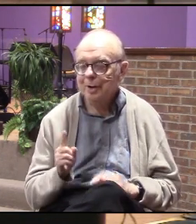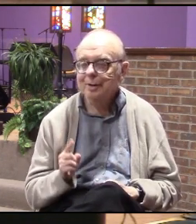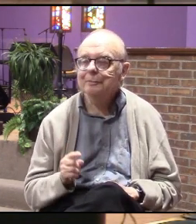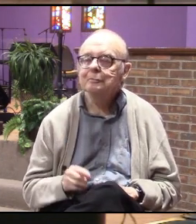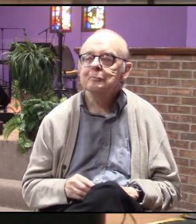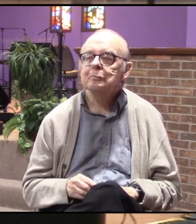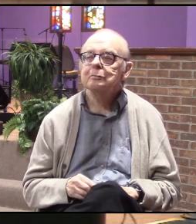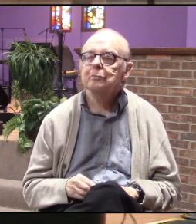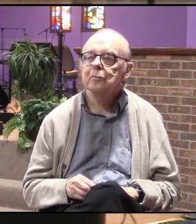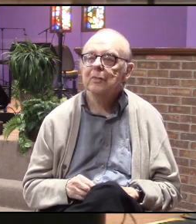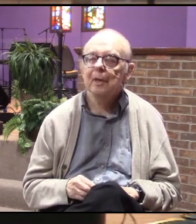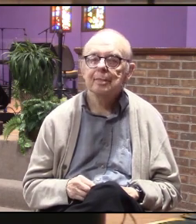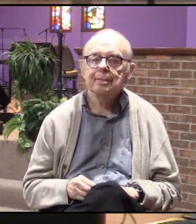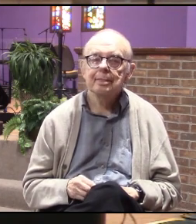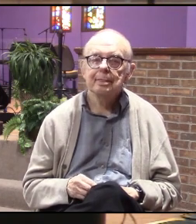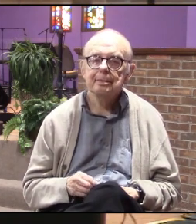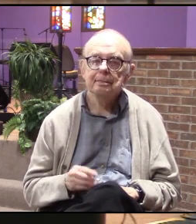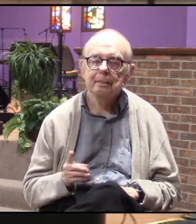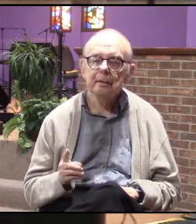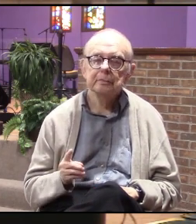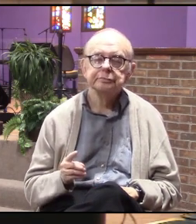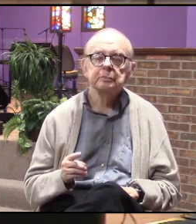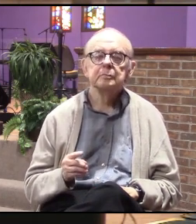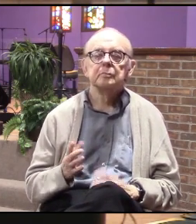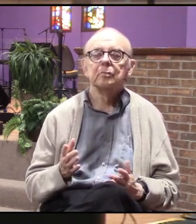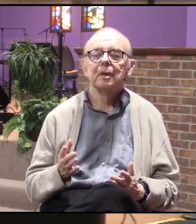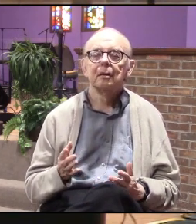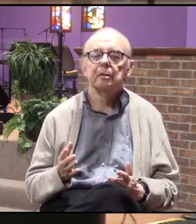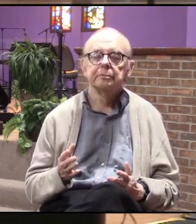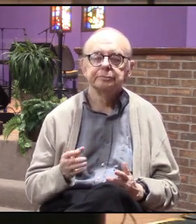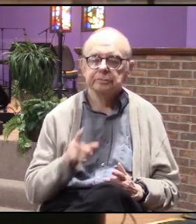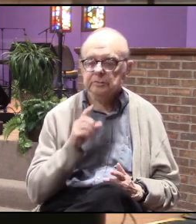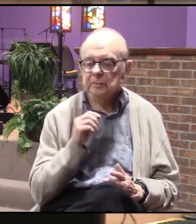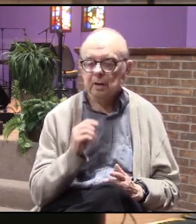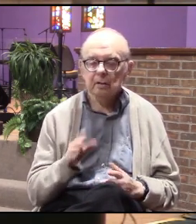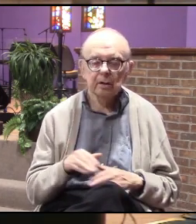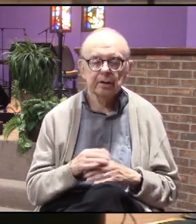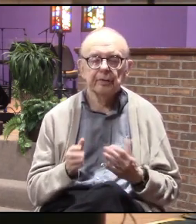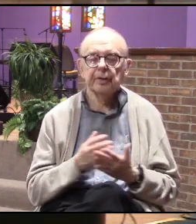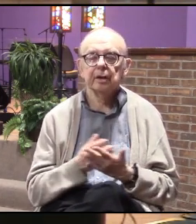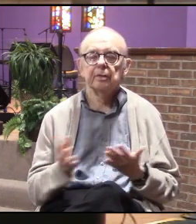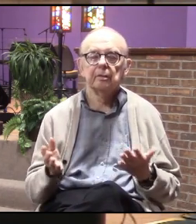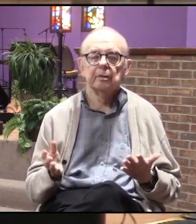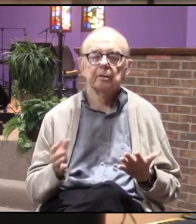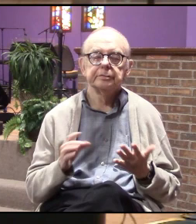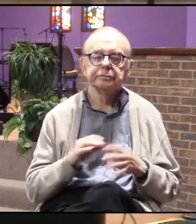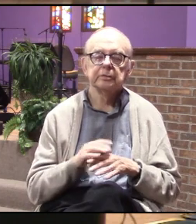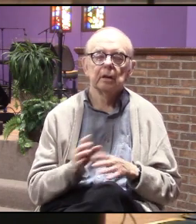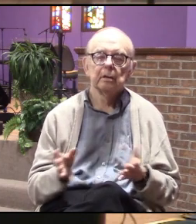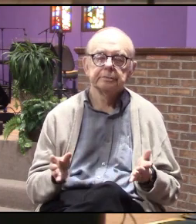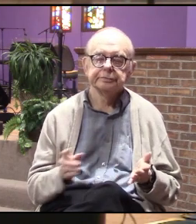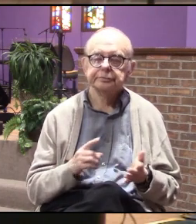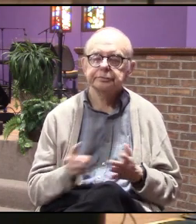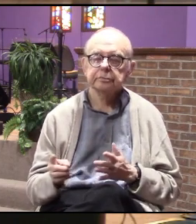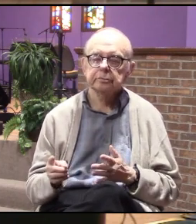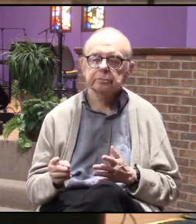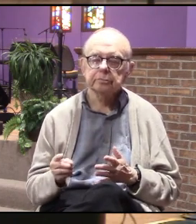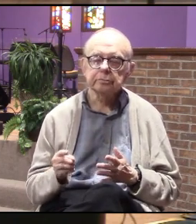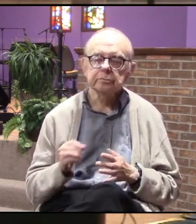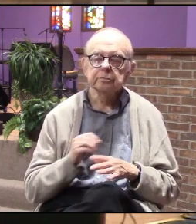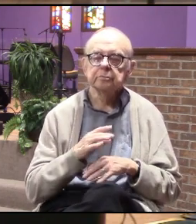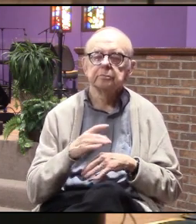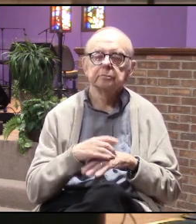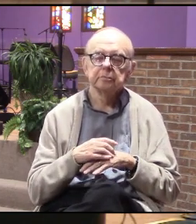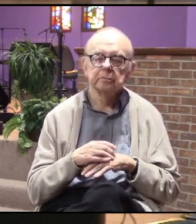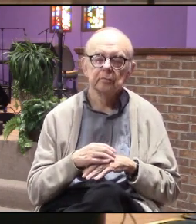Okay? In order to populate. But anyway, birds, livestock, and those that crawl on the earth, and they will spread it over the